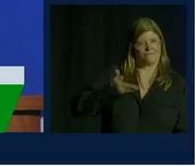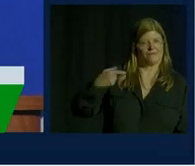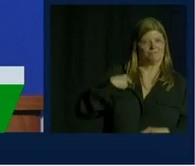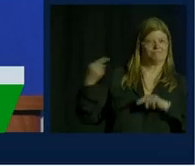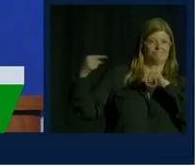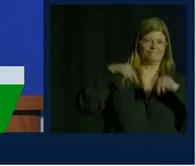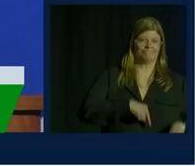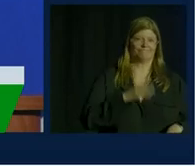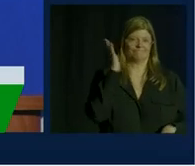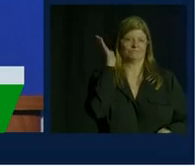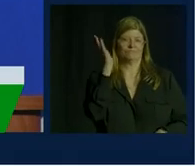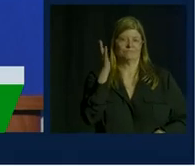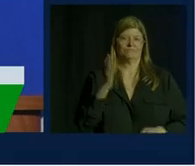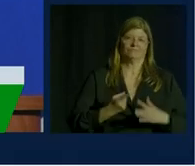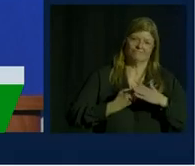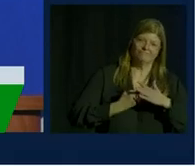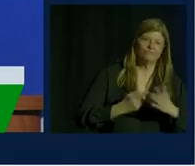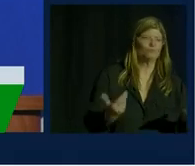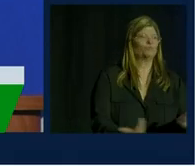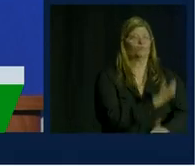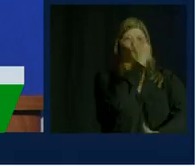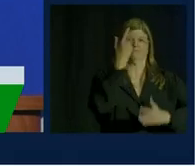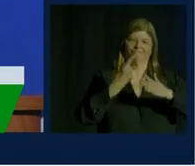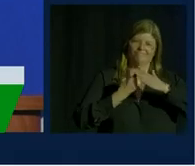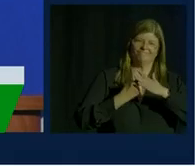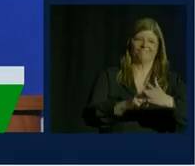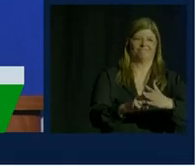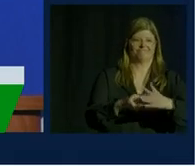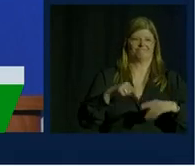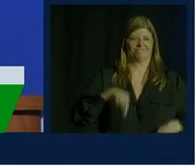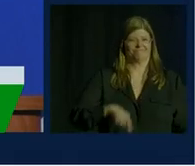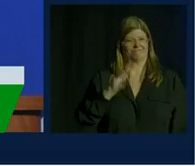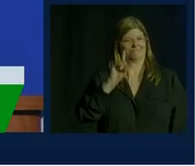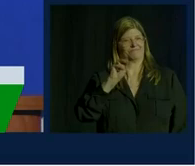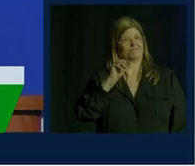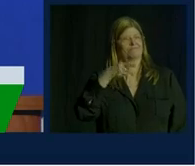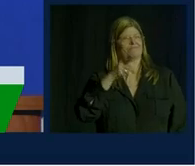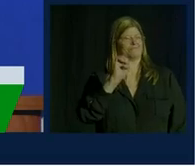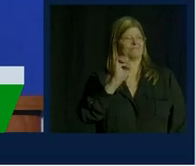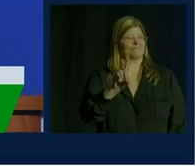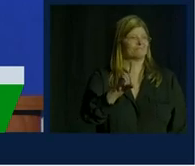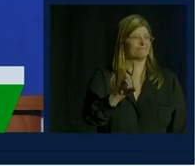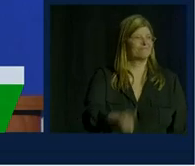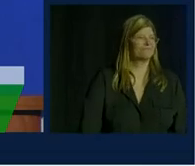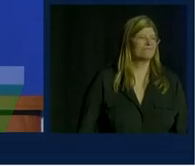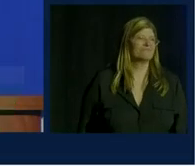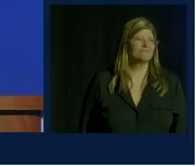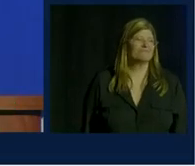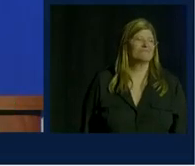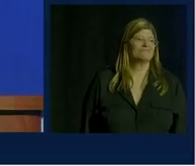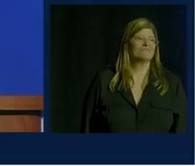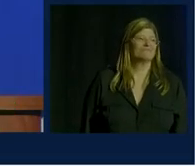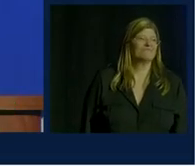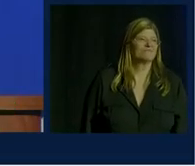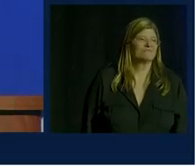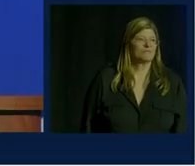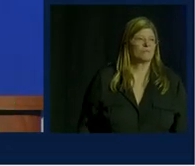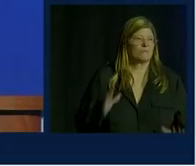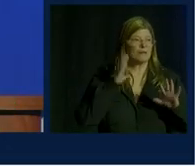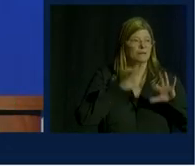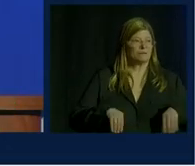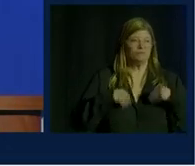DMPED Business Development Unit. Today, Mayor Bowser and DMPED are thrilled to relaunch